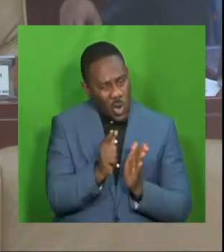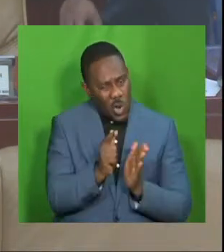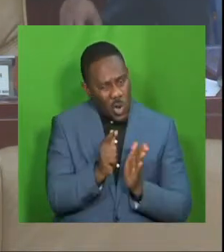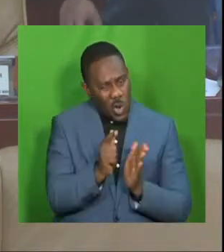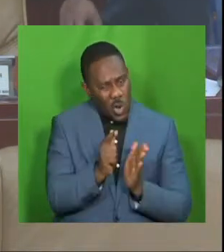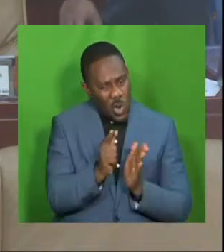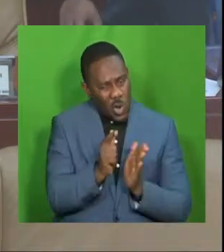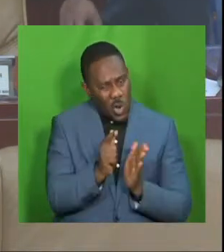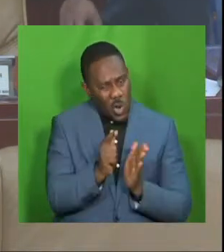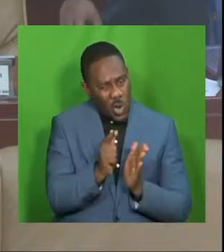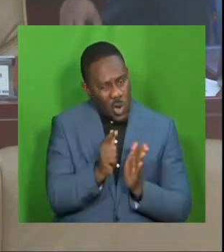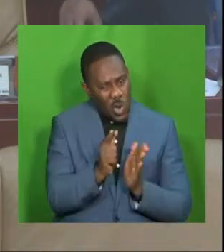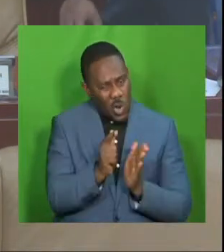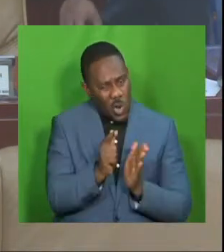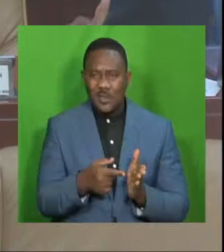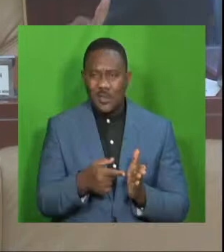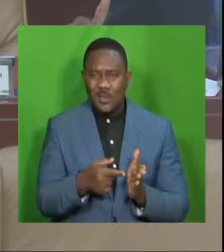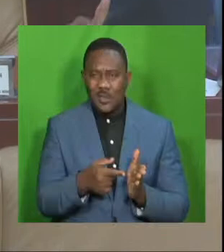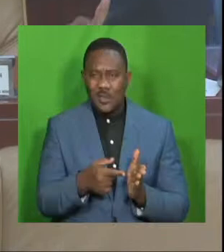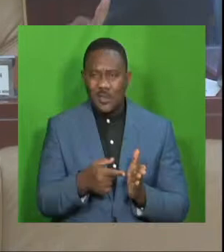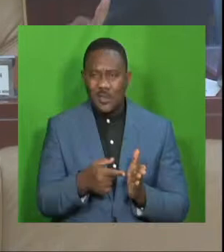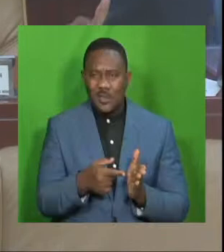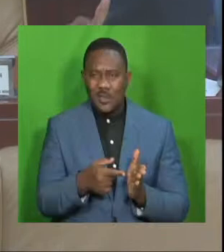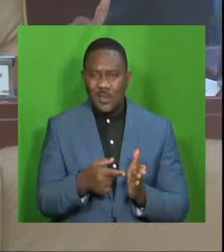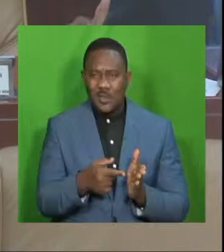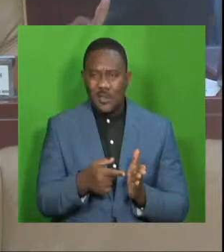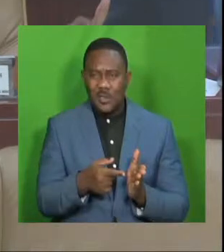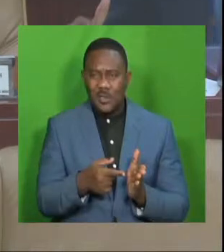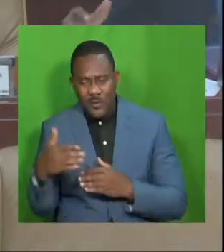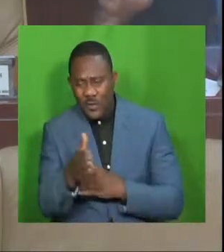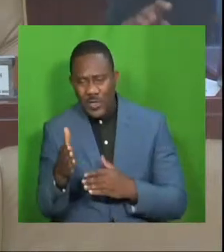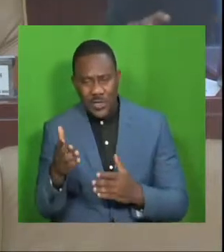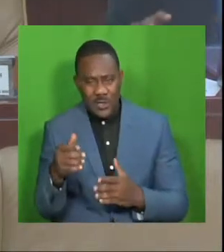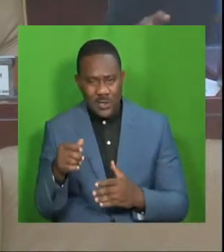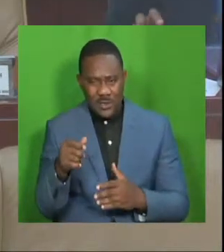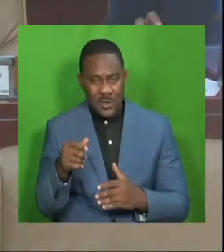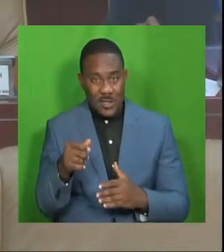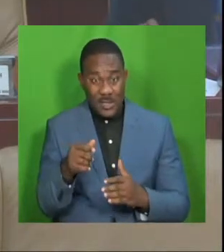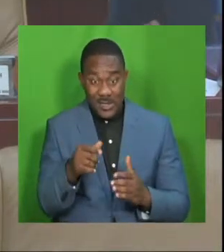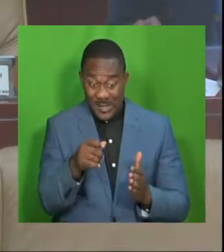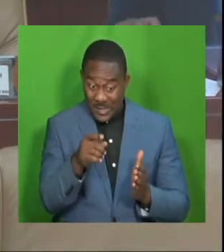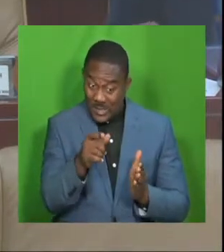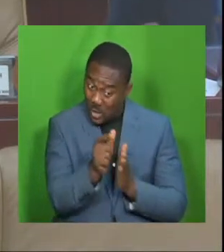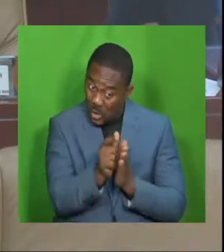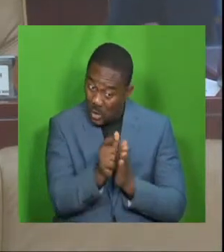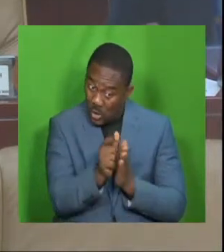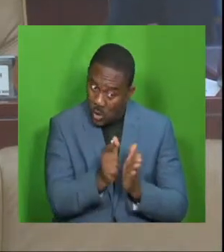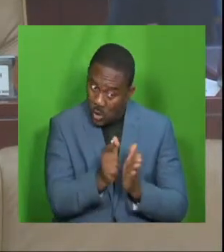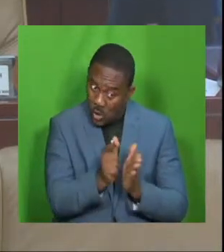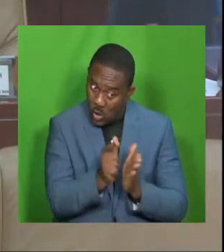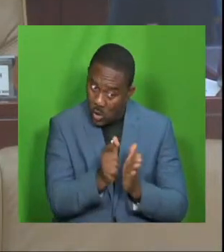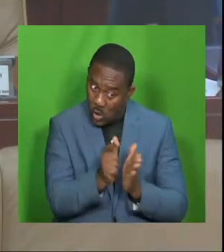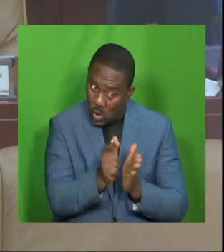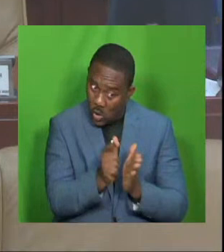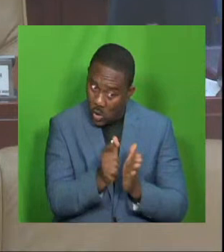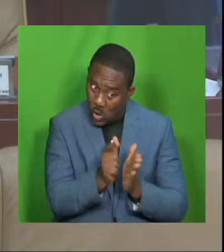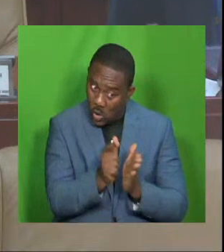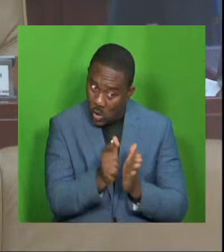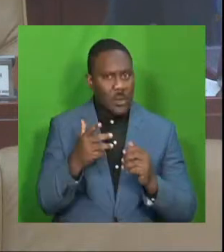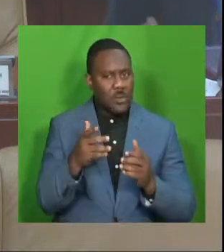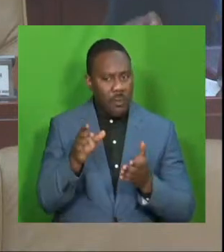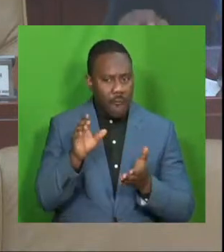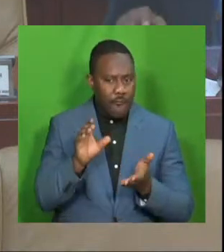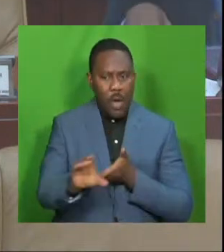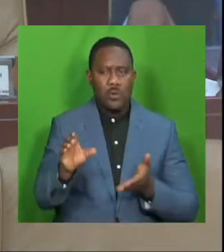use of inappropriate methods of fishing are fully enforced to avert the situation whereby